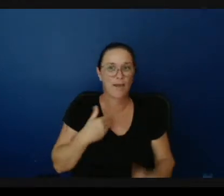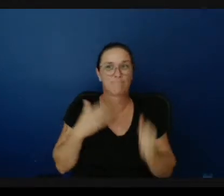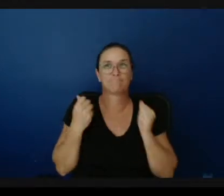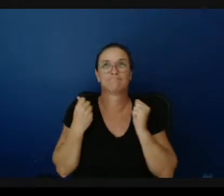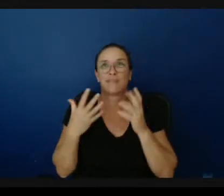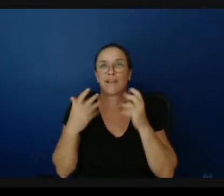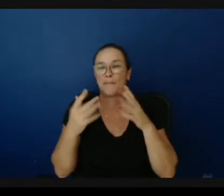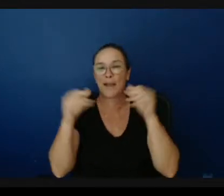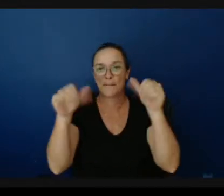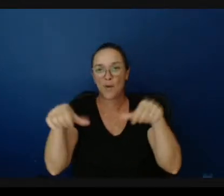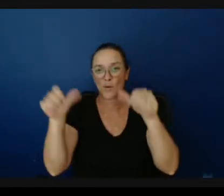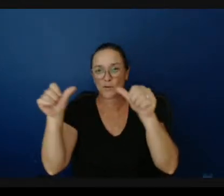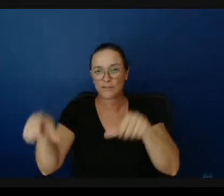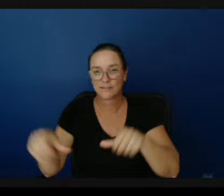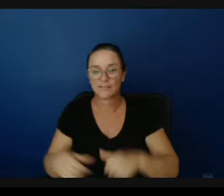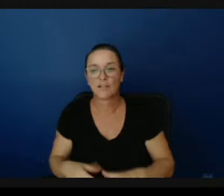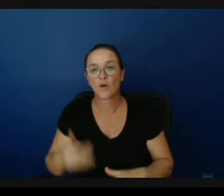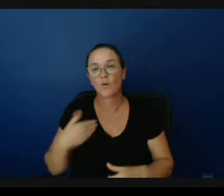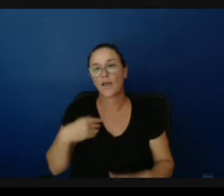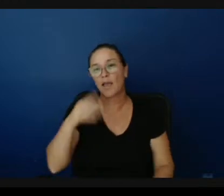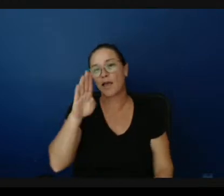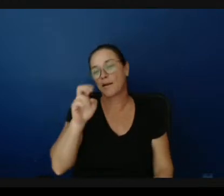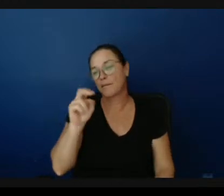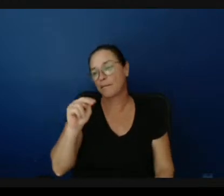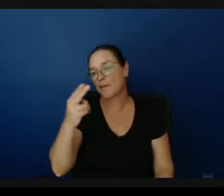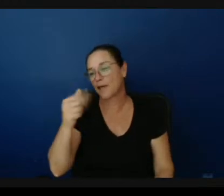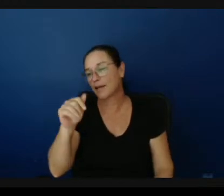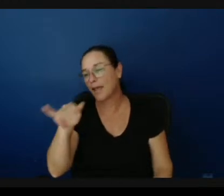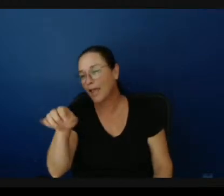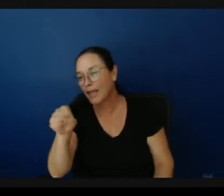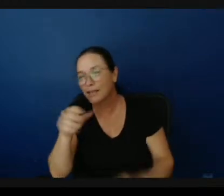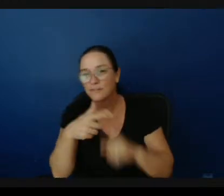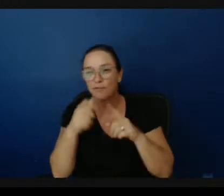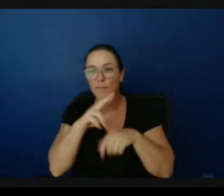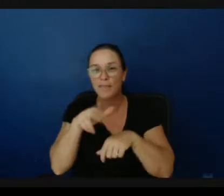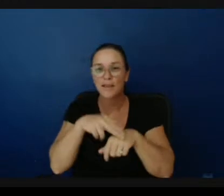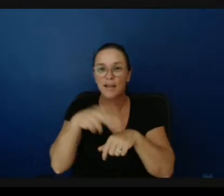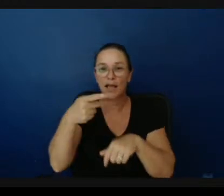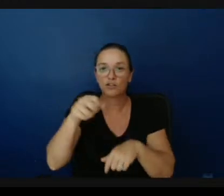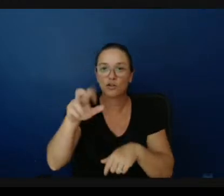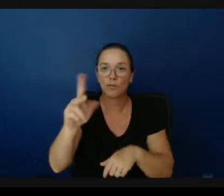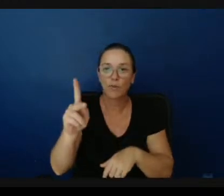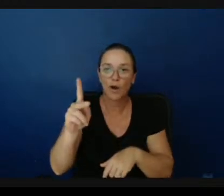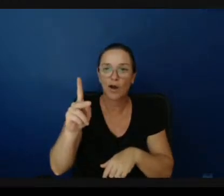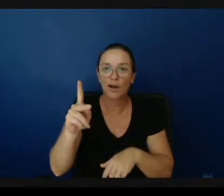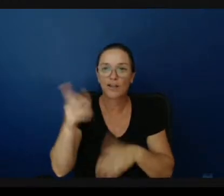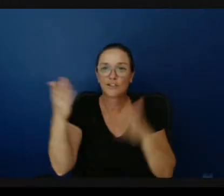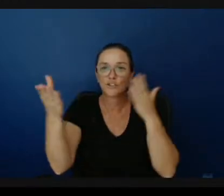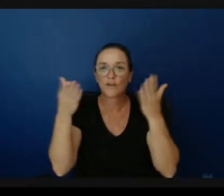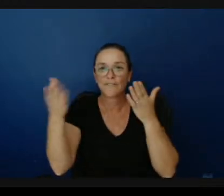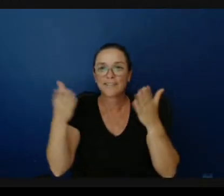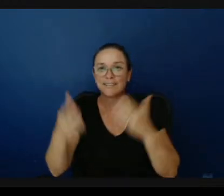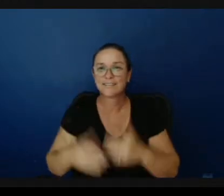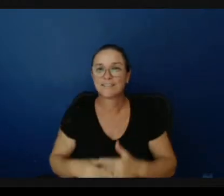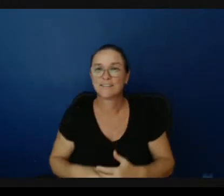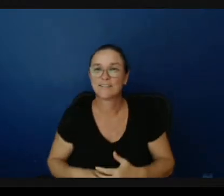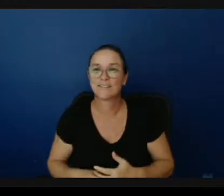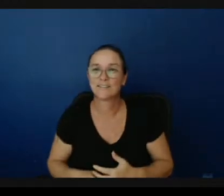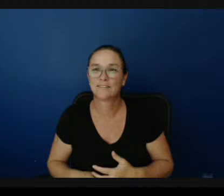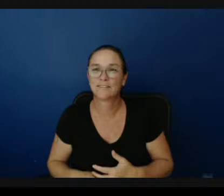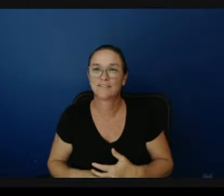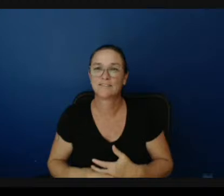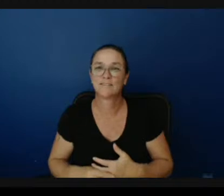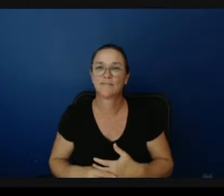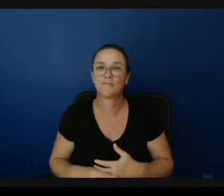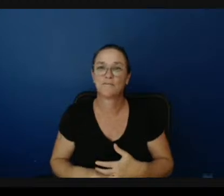We did have a post from Ben Hayes from the National Park Service, kind of tongue in cheek on that one. What? Yeah.